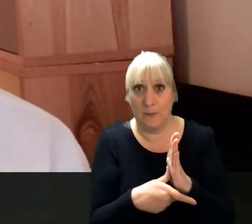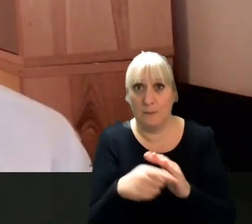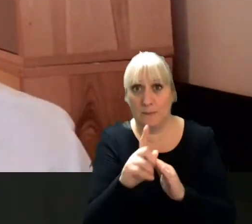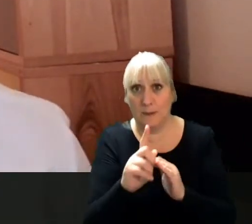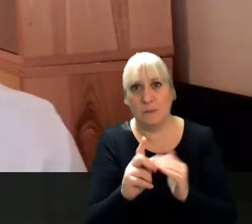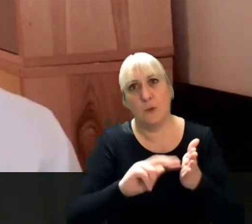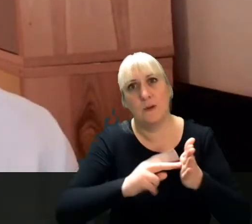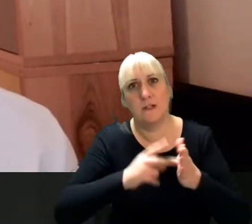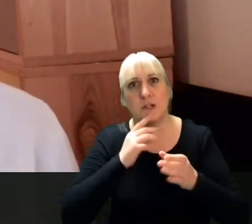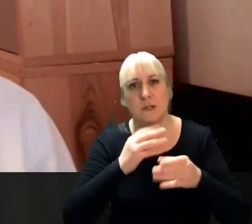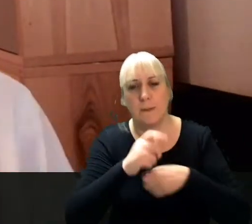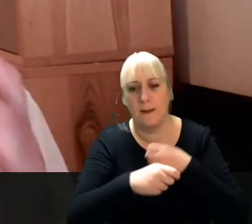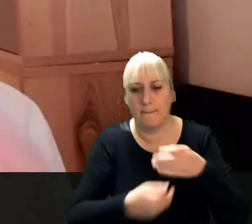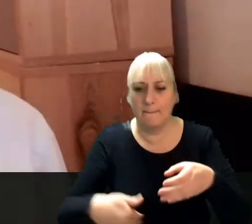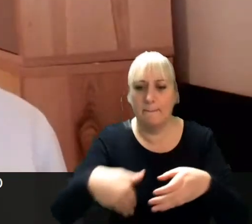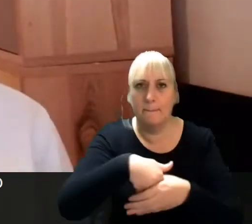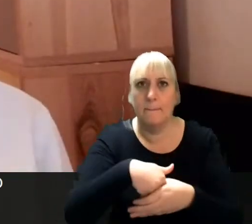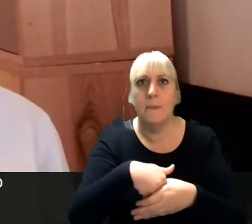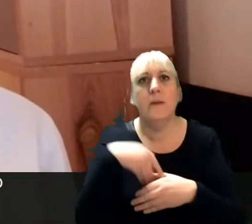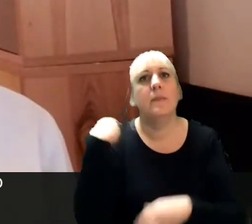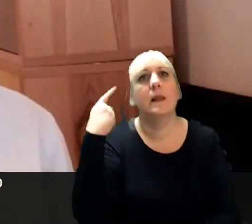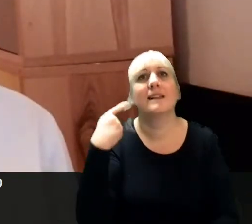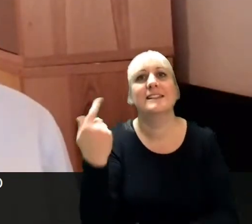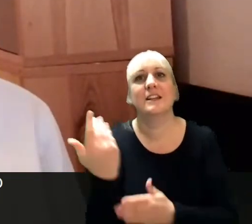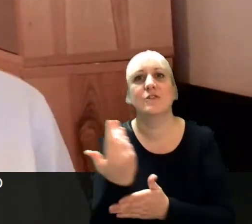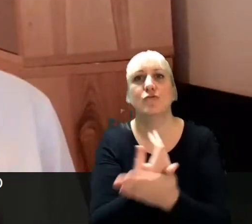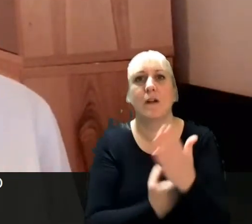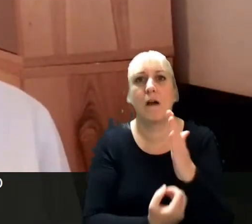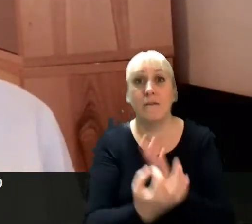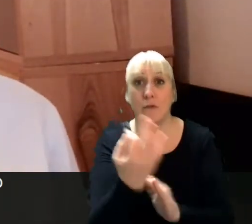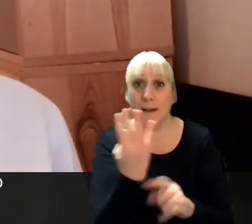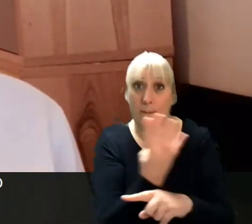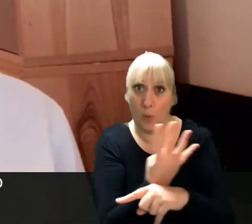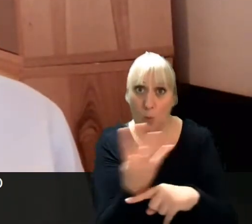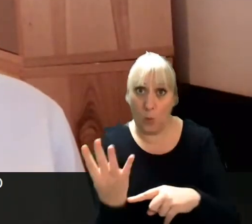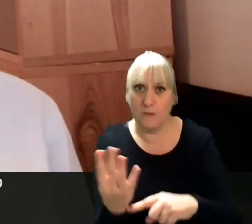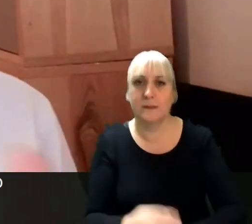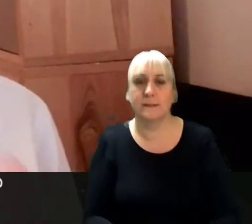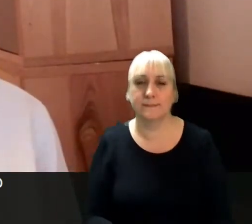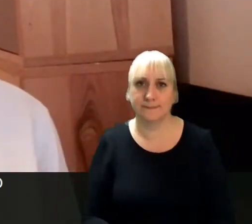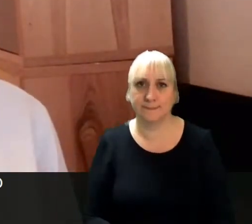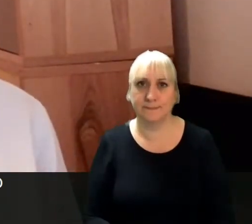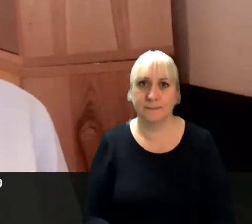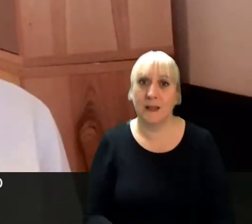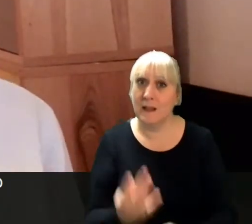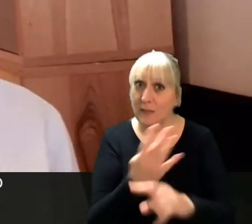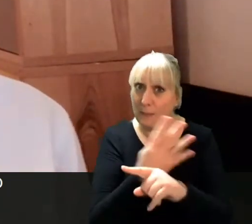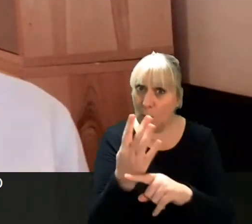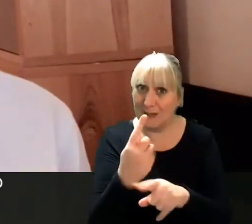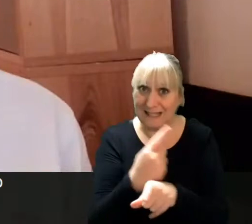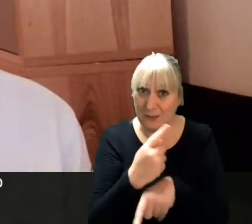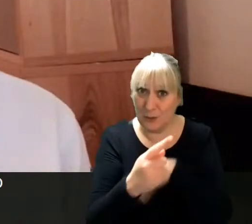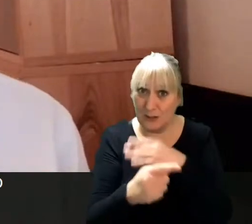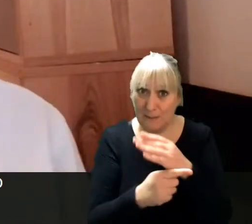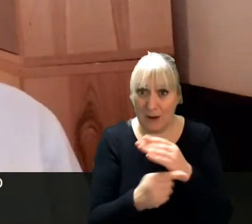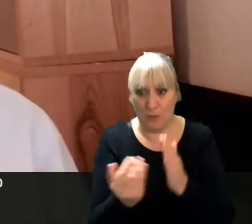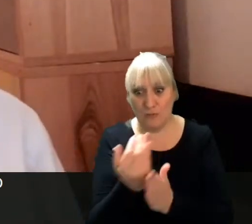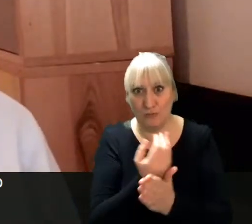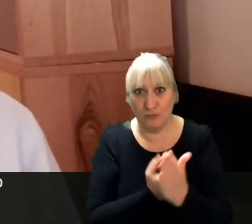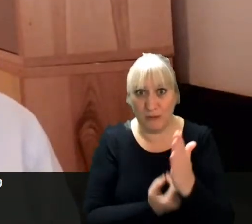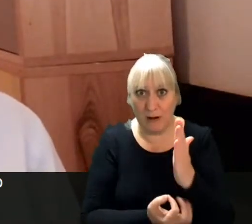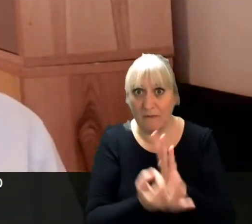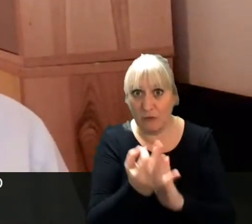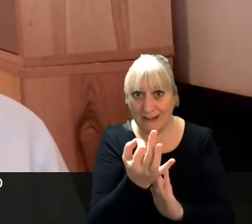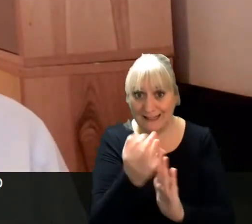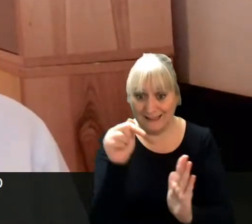London Recovery Board, that very board that is talking about recovering